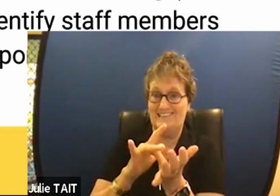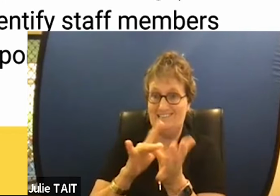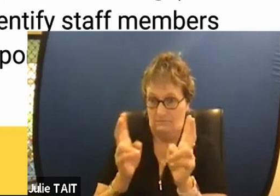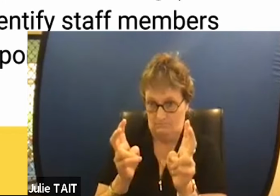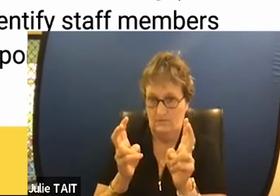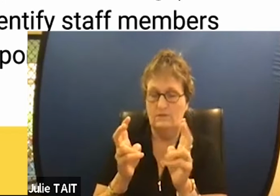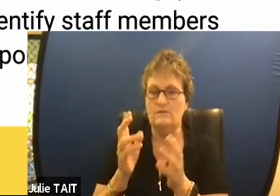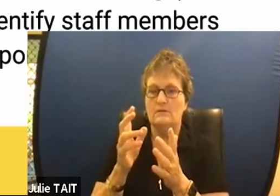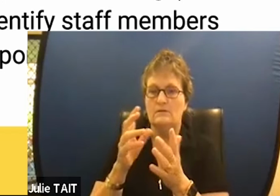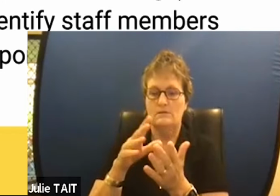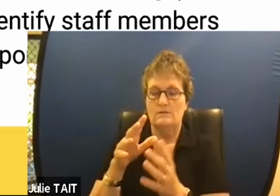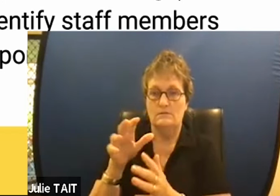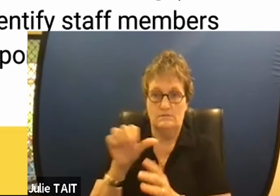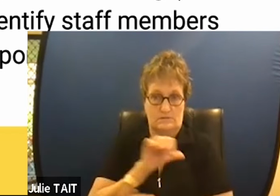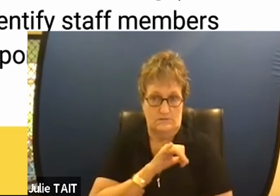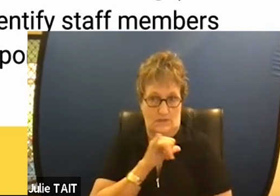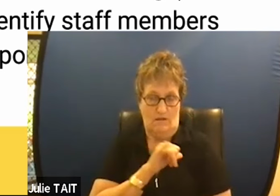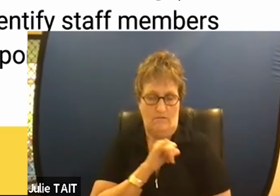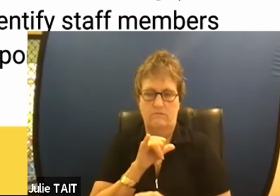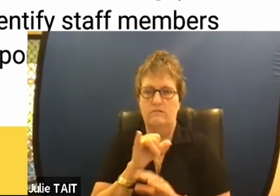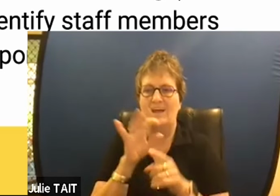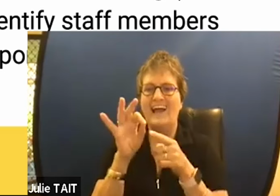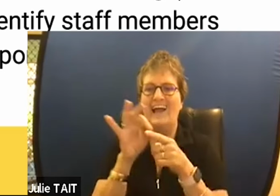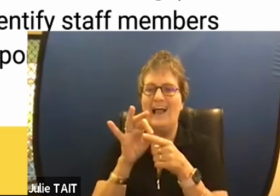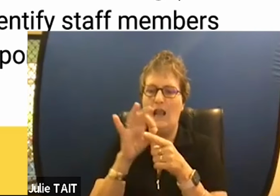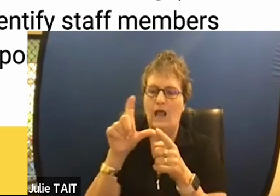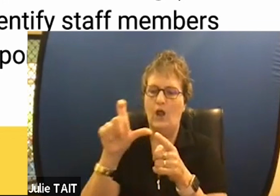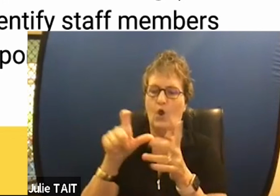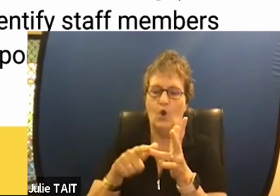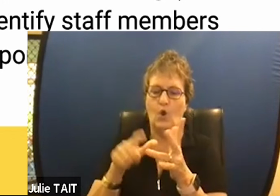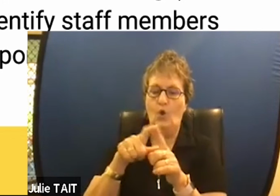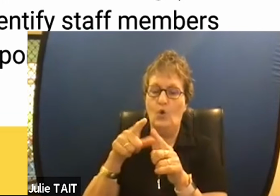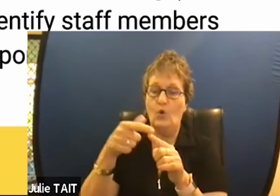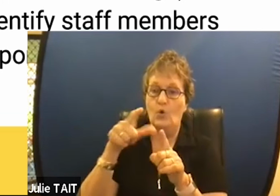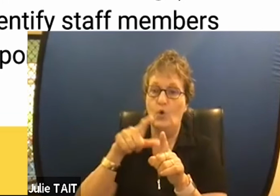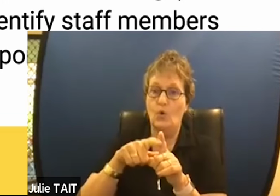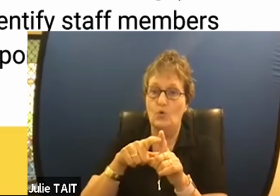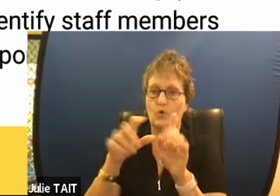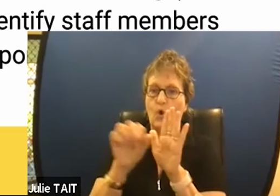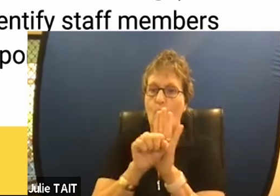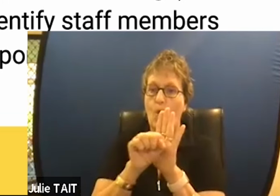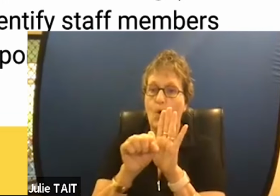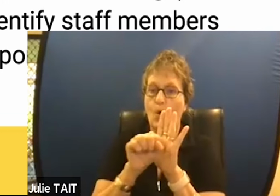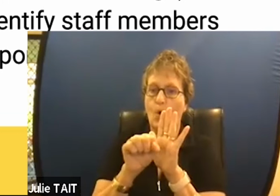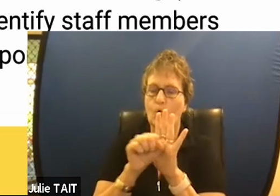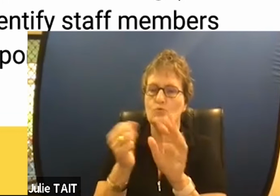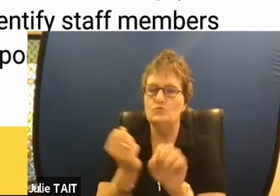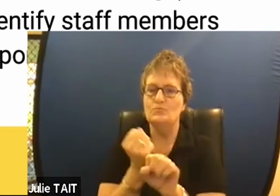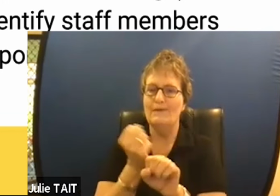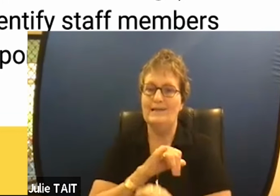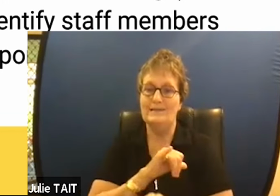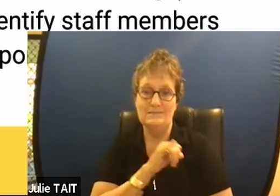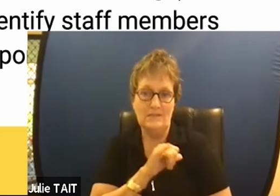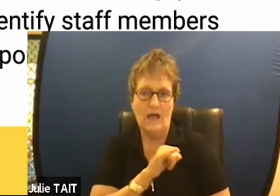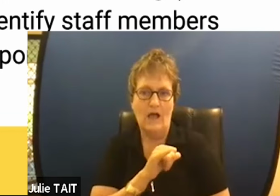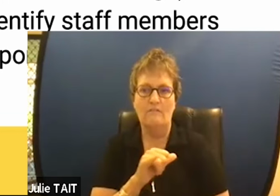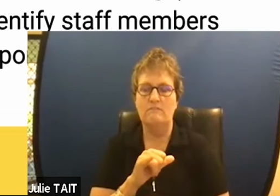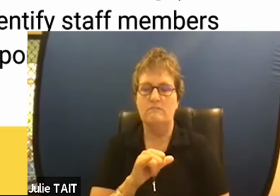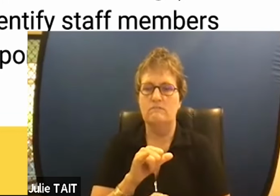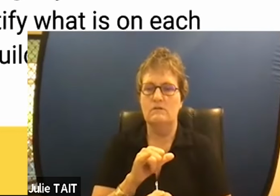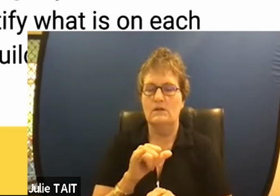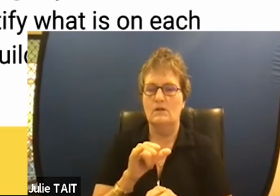colour-coded logos, I suppose, to make the spaces and the staff more easily identifiable. And I'll show you the examples of